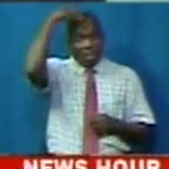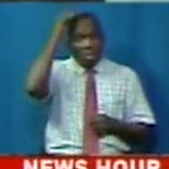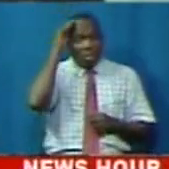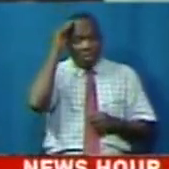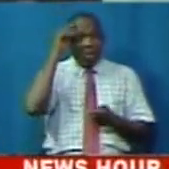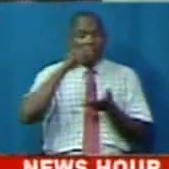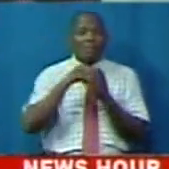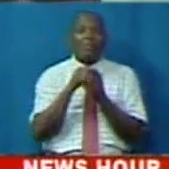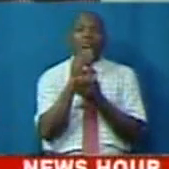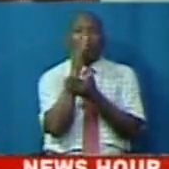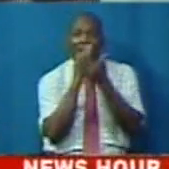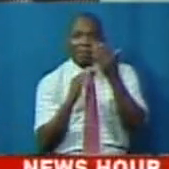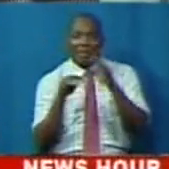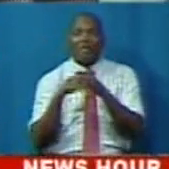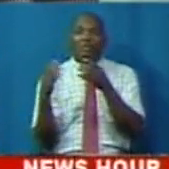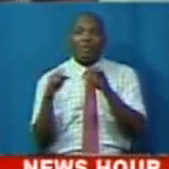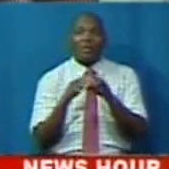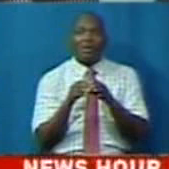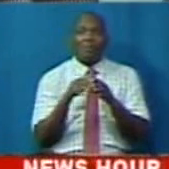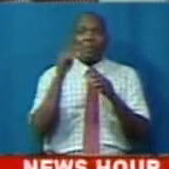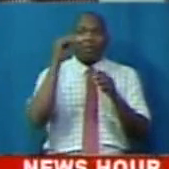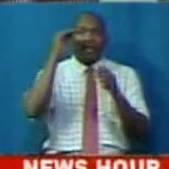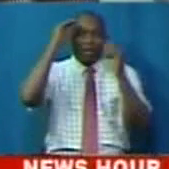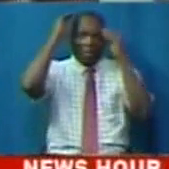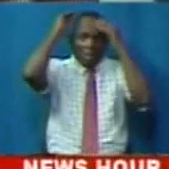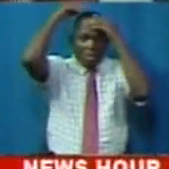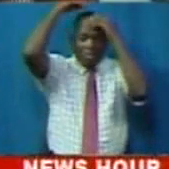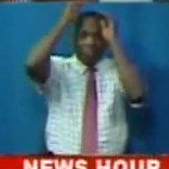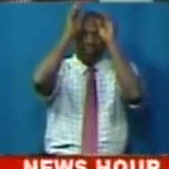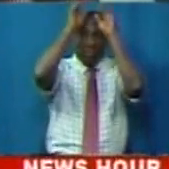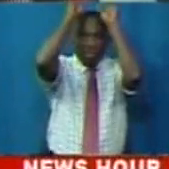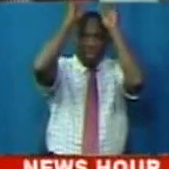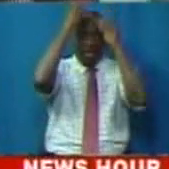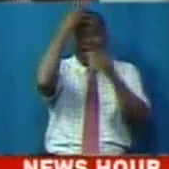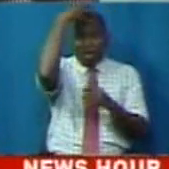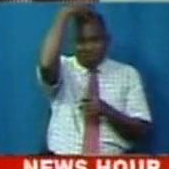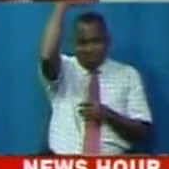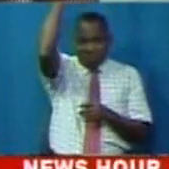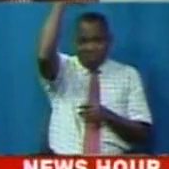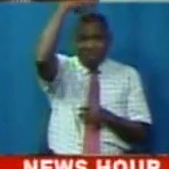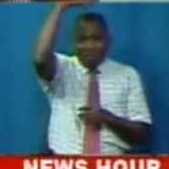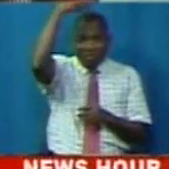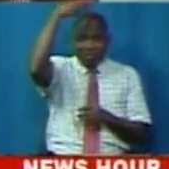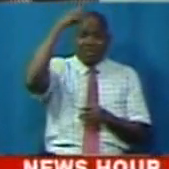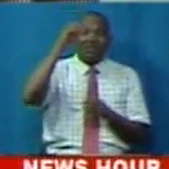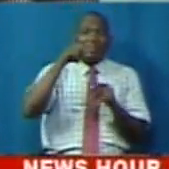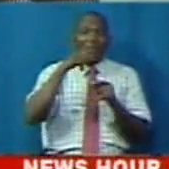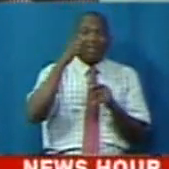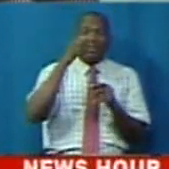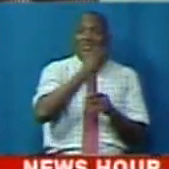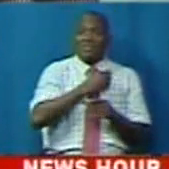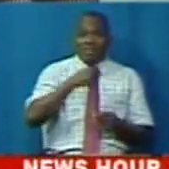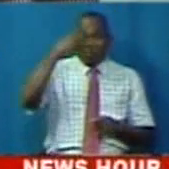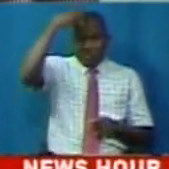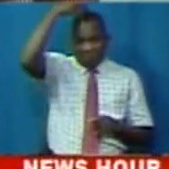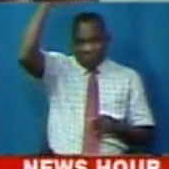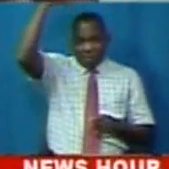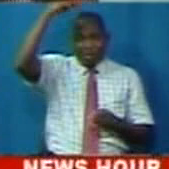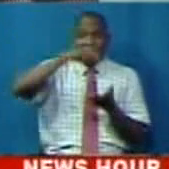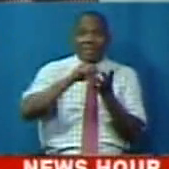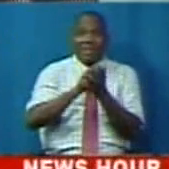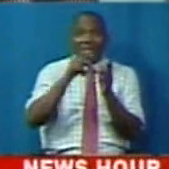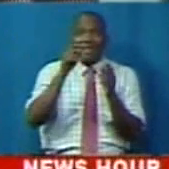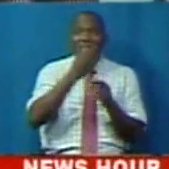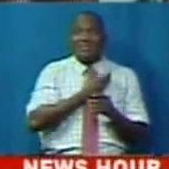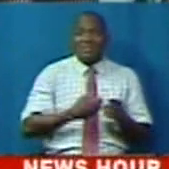a humble person in the community. But when you see some of them who are doing it this way, when you see a chief doing it this way, it means that that